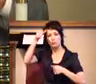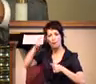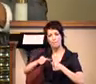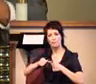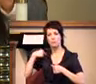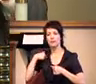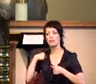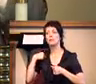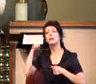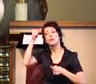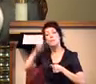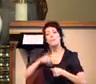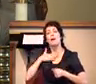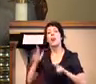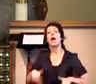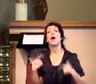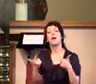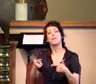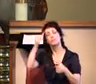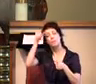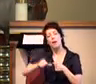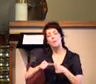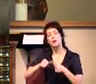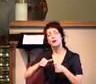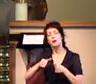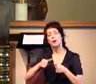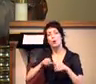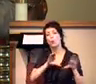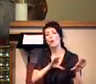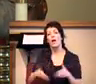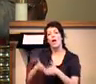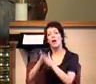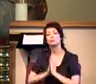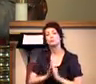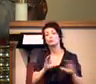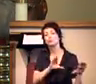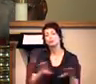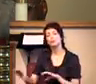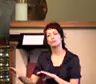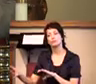remember me, remember my life, remember what I asked you to do.